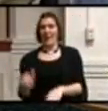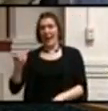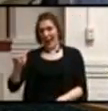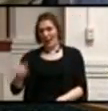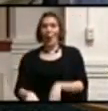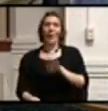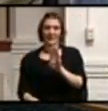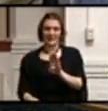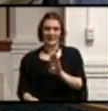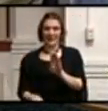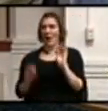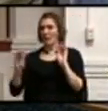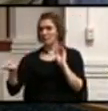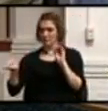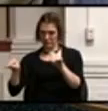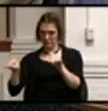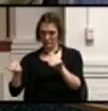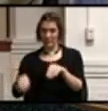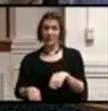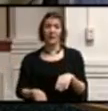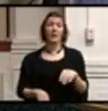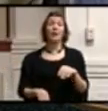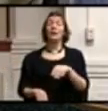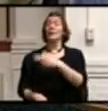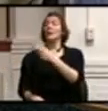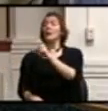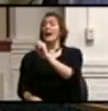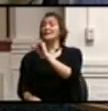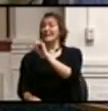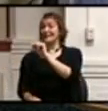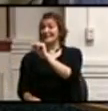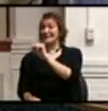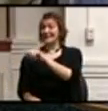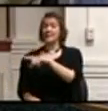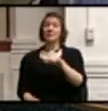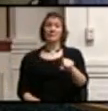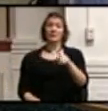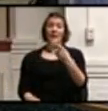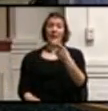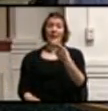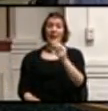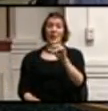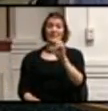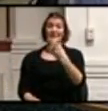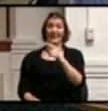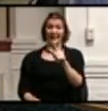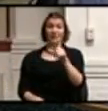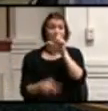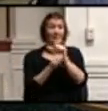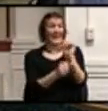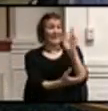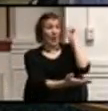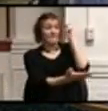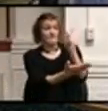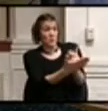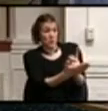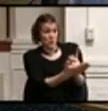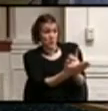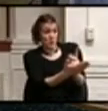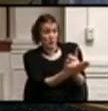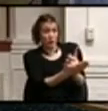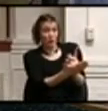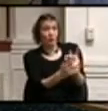B. The two alternate sites for the police department, one, if they were to get the voting repeater system from the last